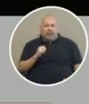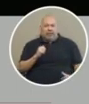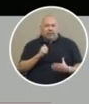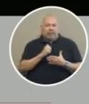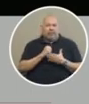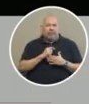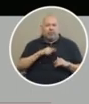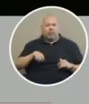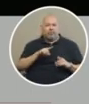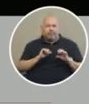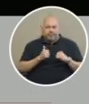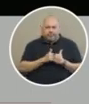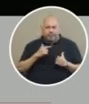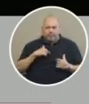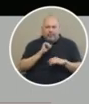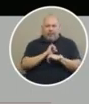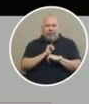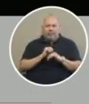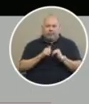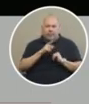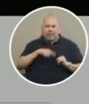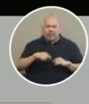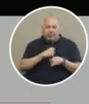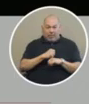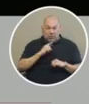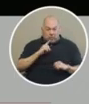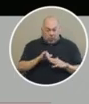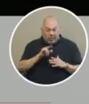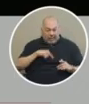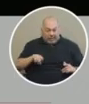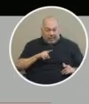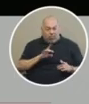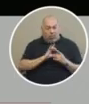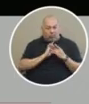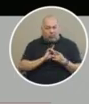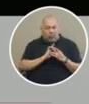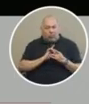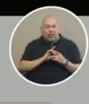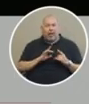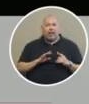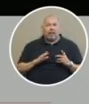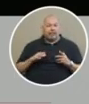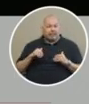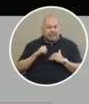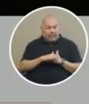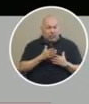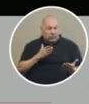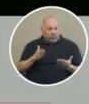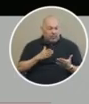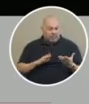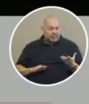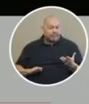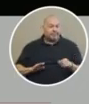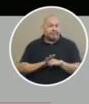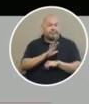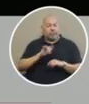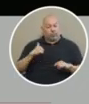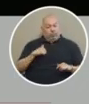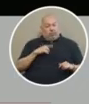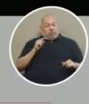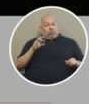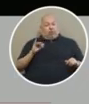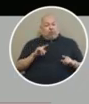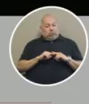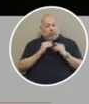those agencies. And we're working with them to make sure that they are coordinated in deploying those services across our community. We're trying